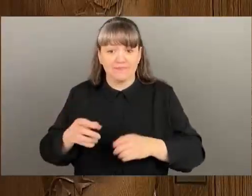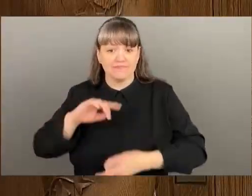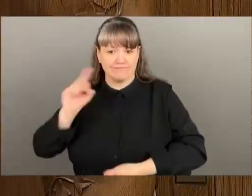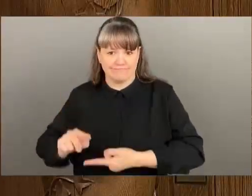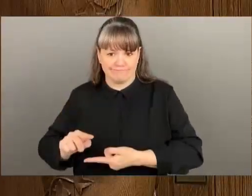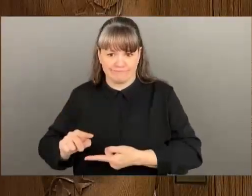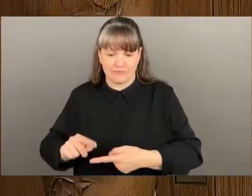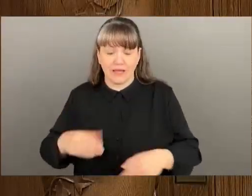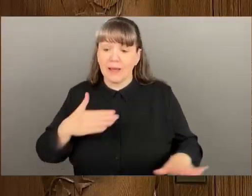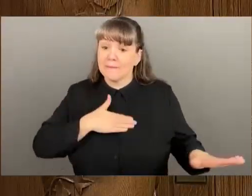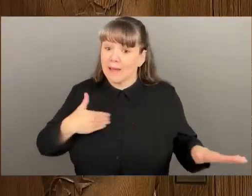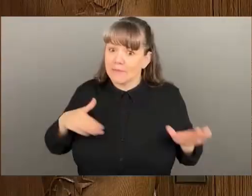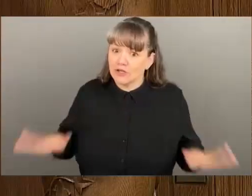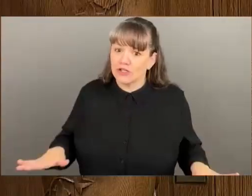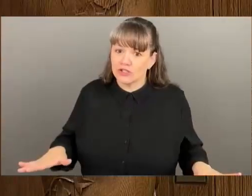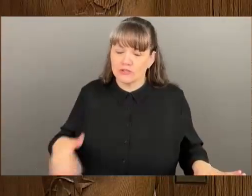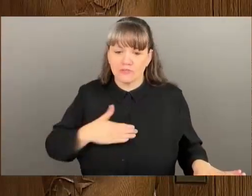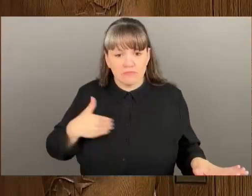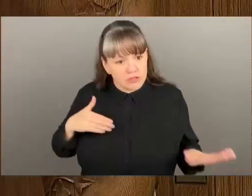Members, that's enough.